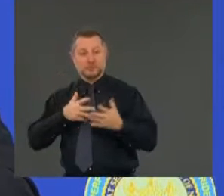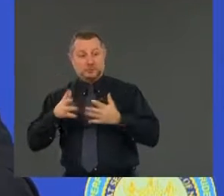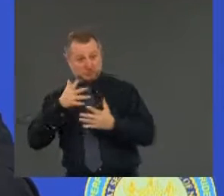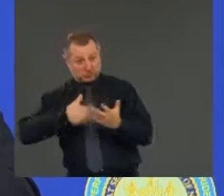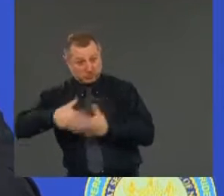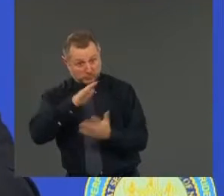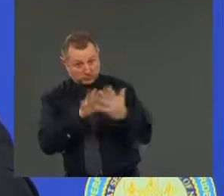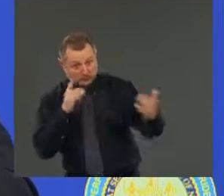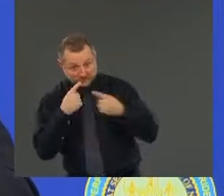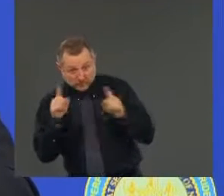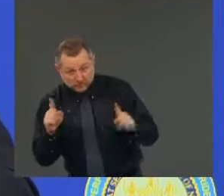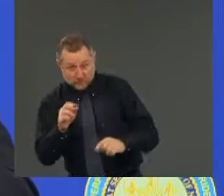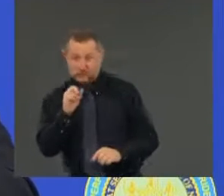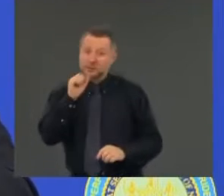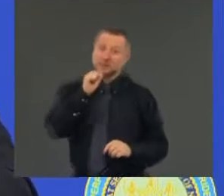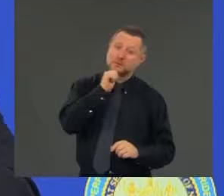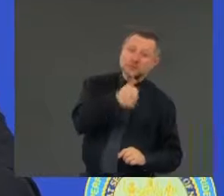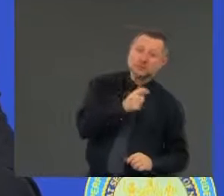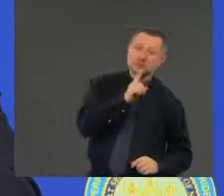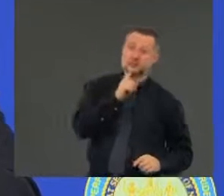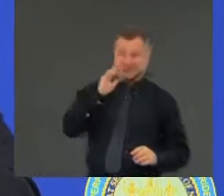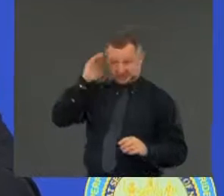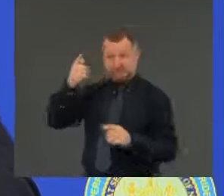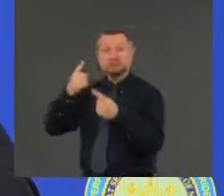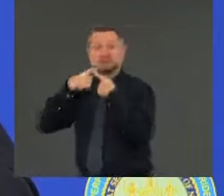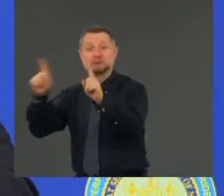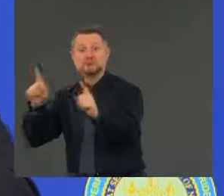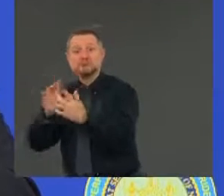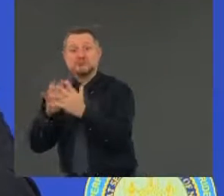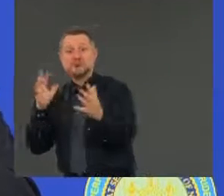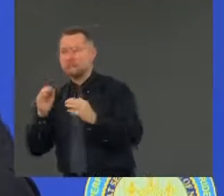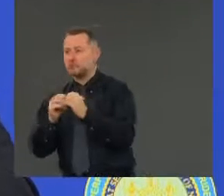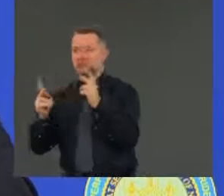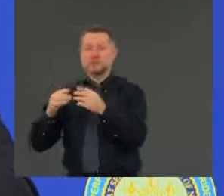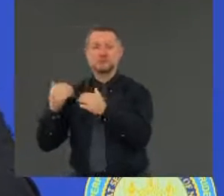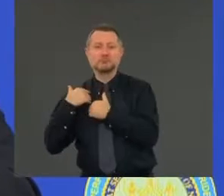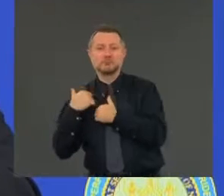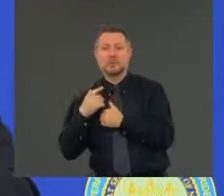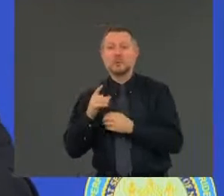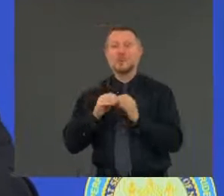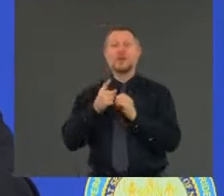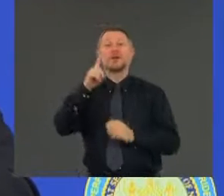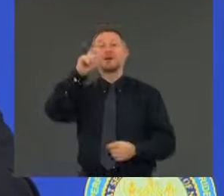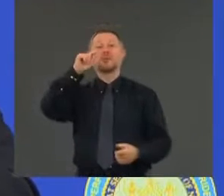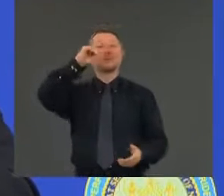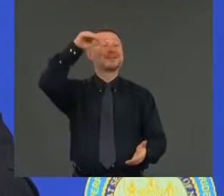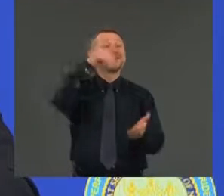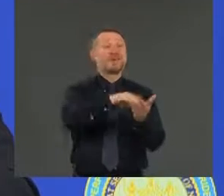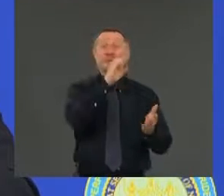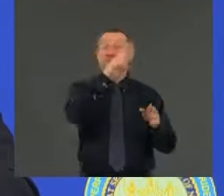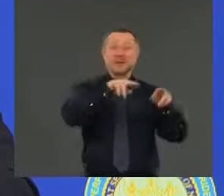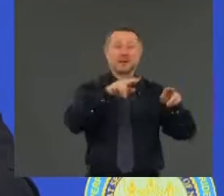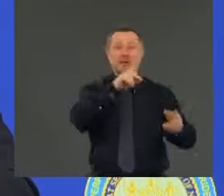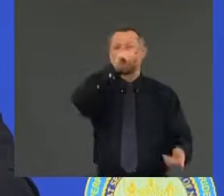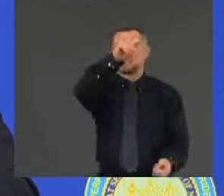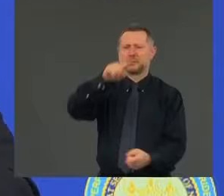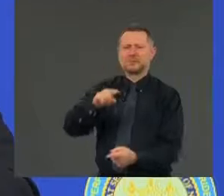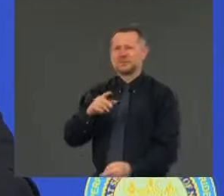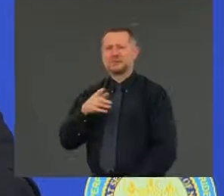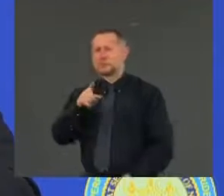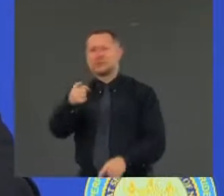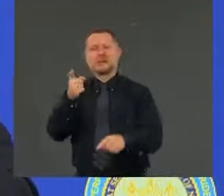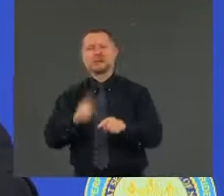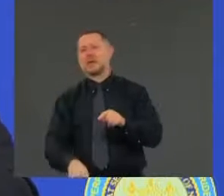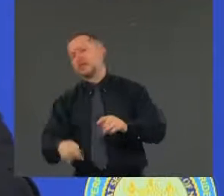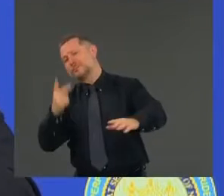out to be more effective because people were more responsible, so the numbers came down. But I don't think you can project into the